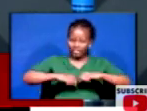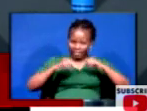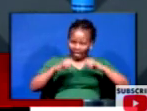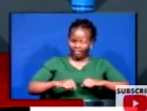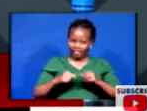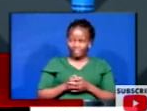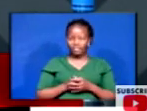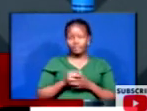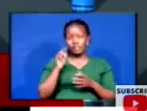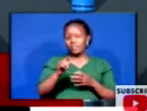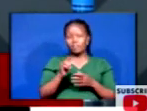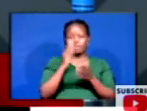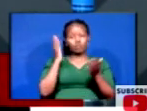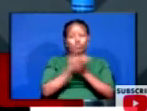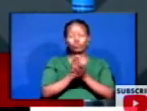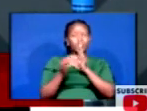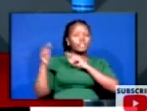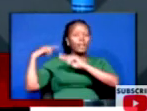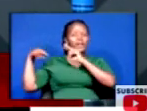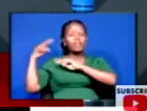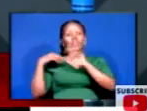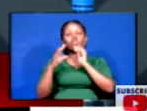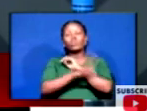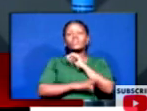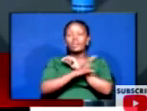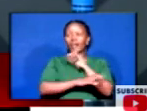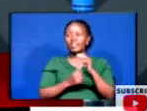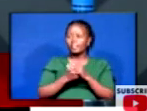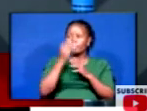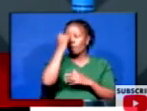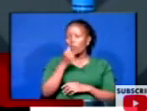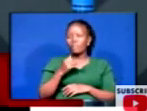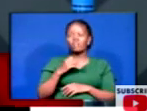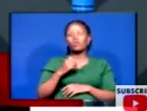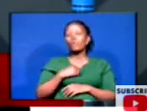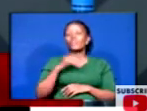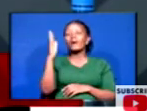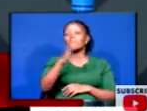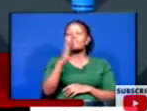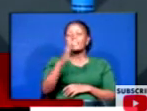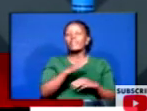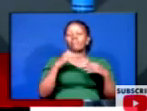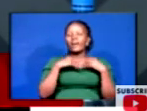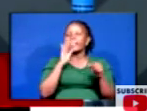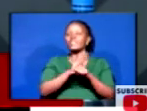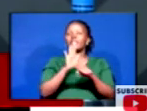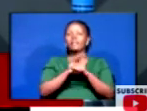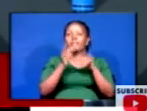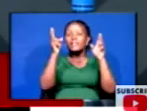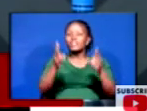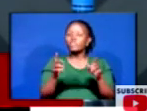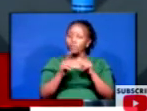it's a record breaker in our country, because one, we've never had as many issues as the ones that were framed.